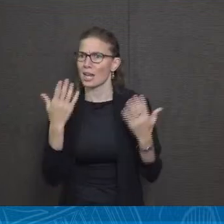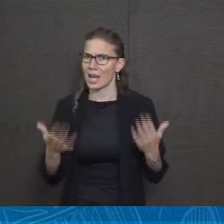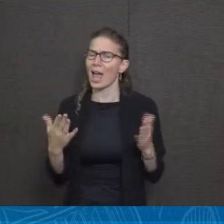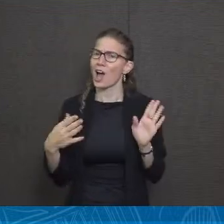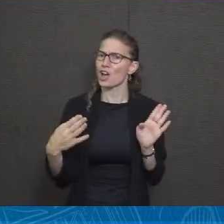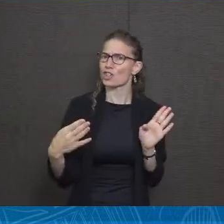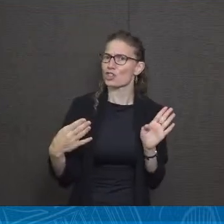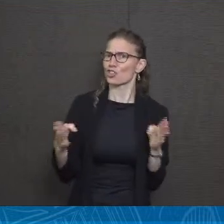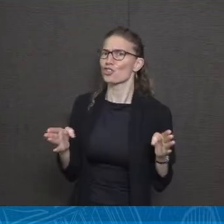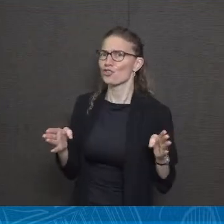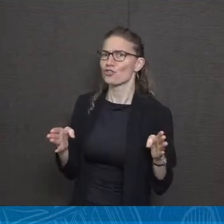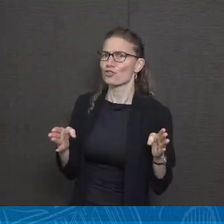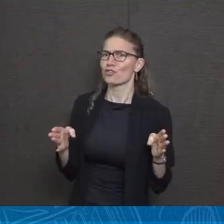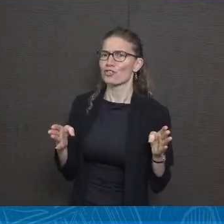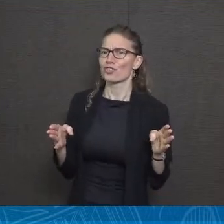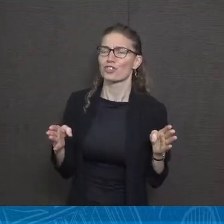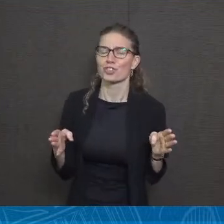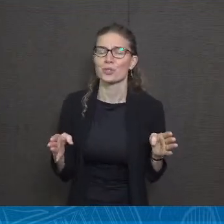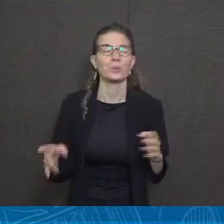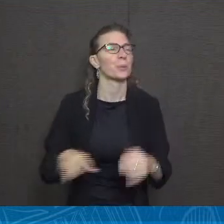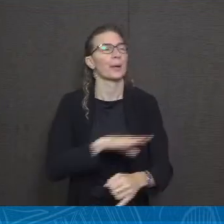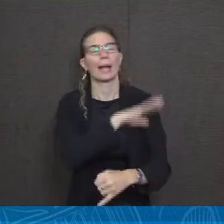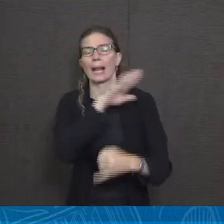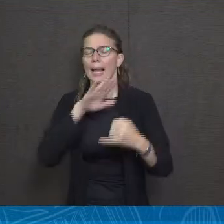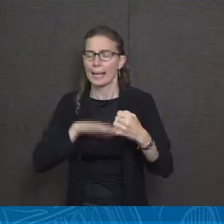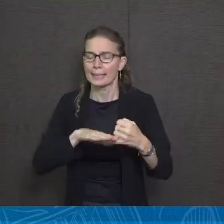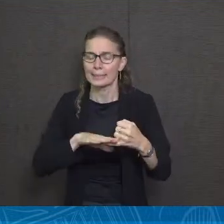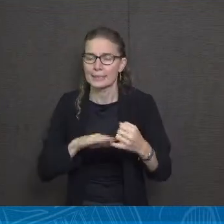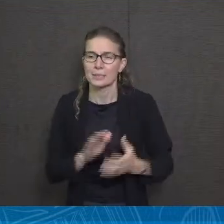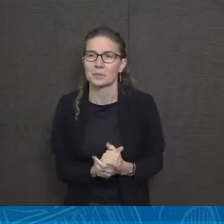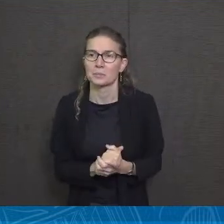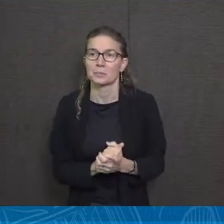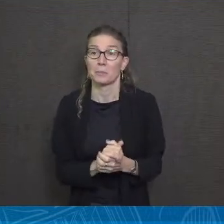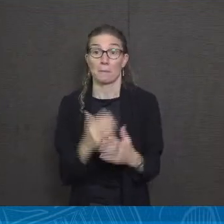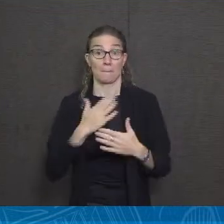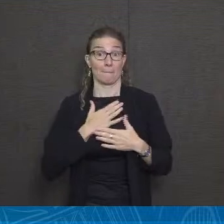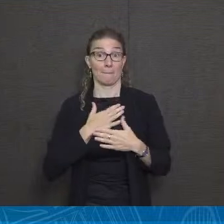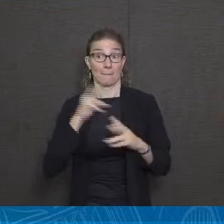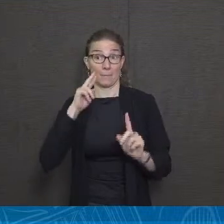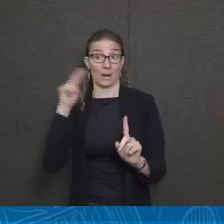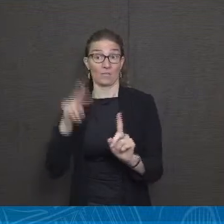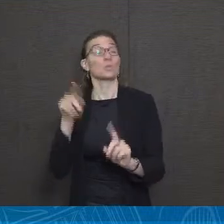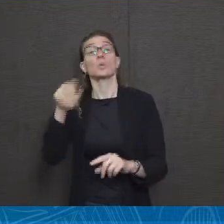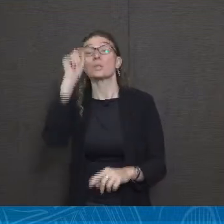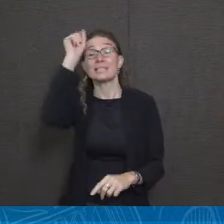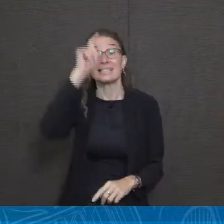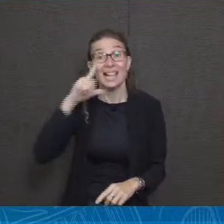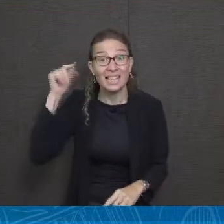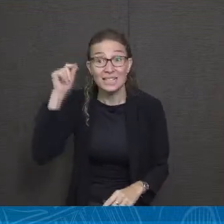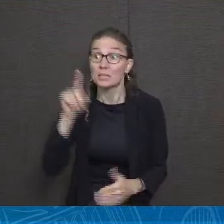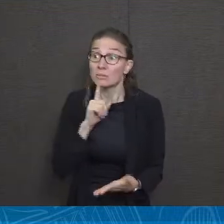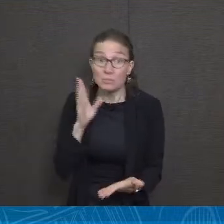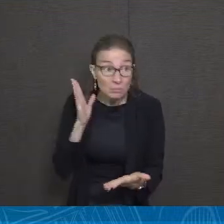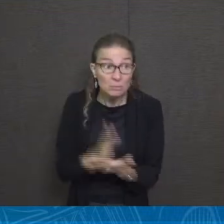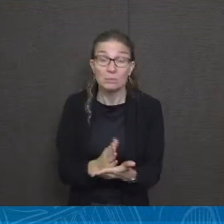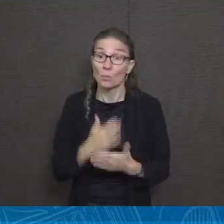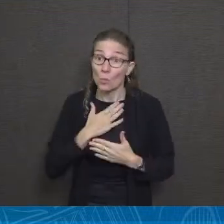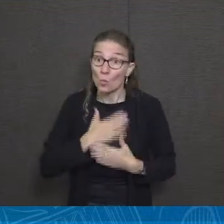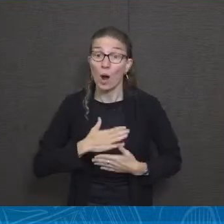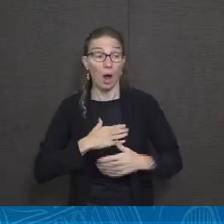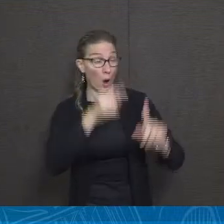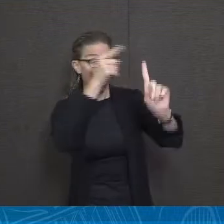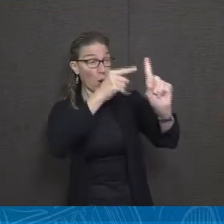little bit. So I would finish on the comment that, in my view, if we're serious about Sendai, if we're serious about achieving the goals,